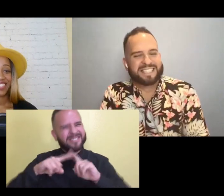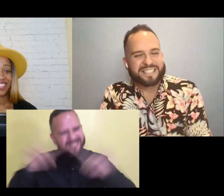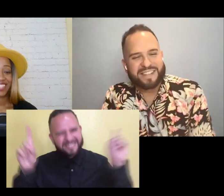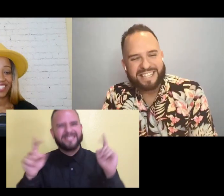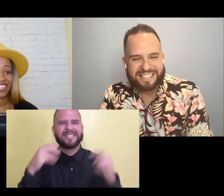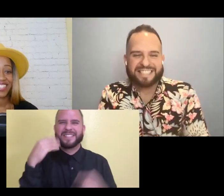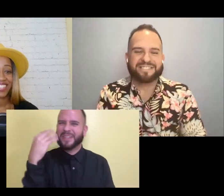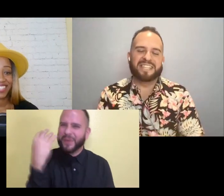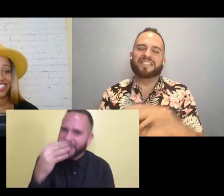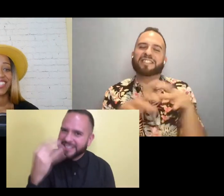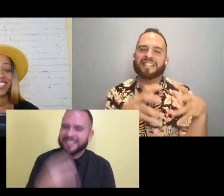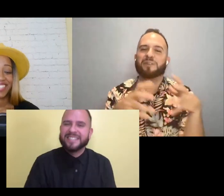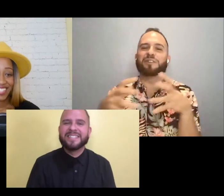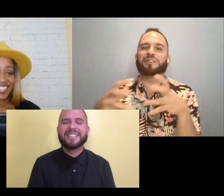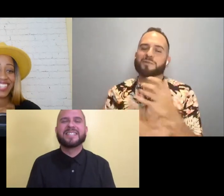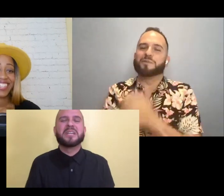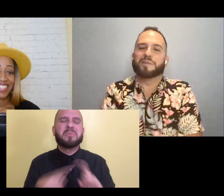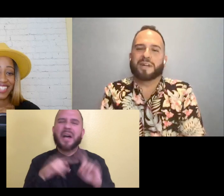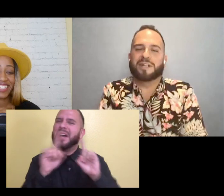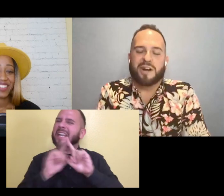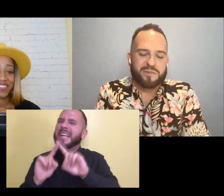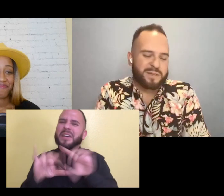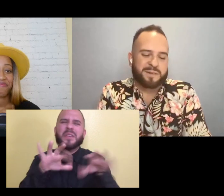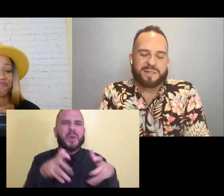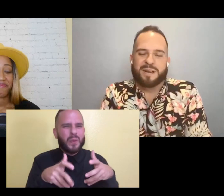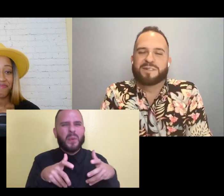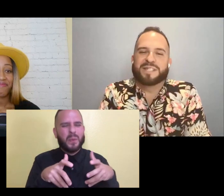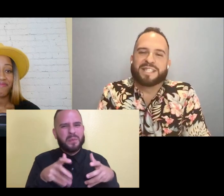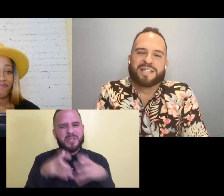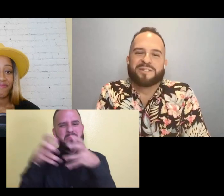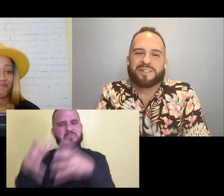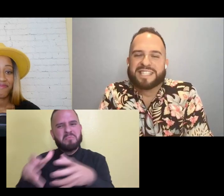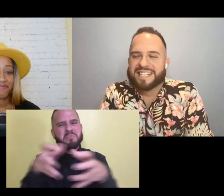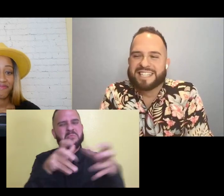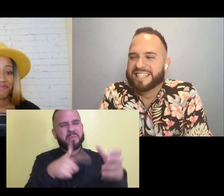crazy. It's crazy. But even just like with the groups of people that I travel with, sometimes